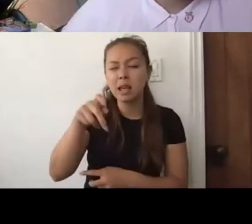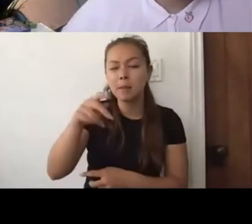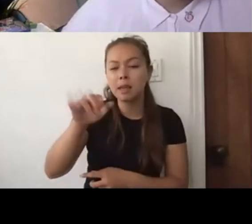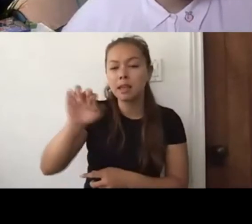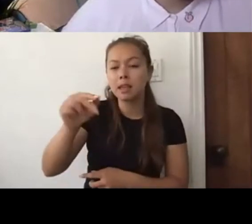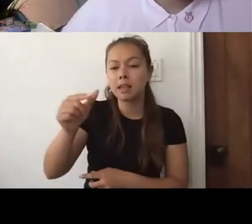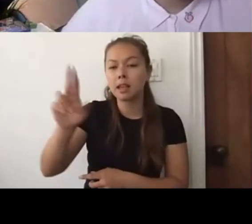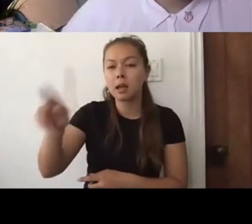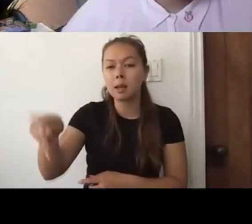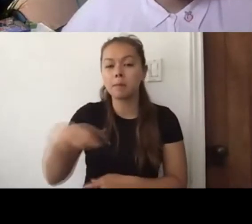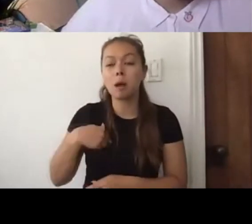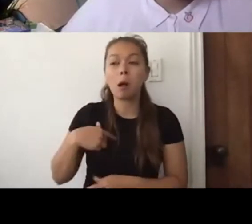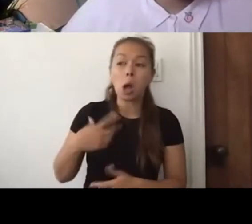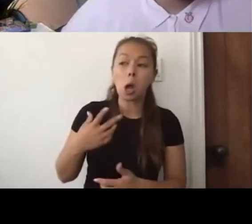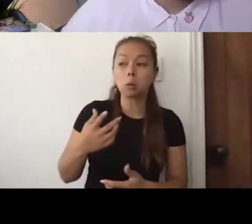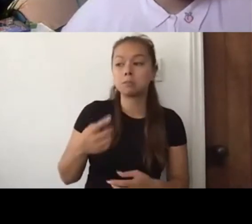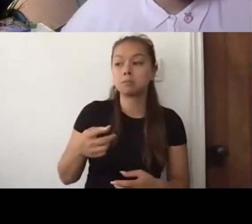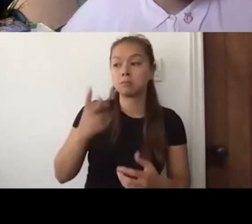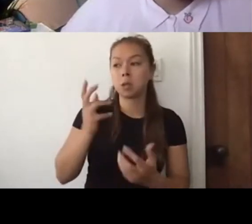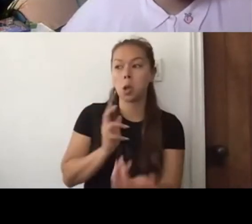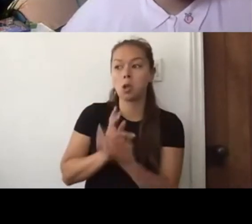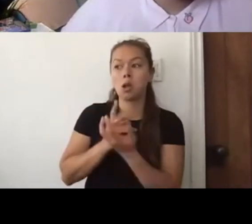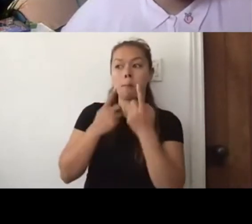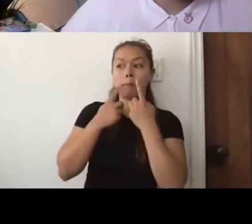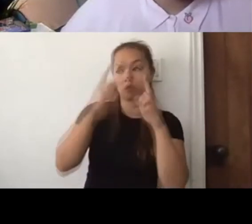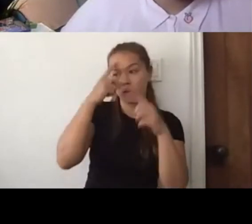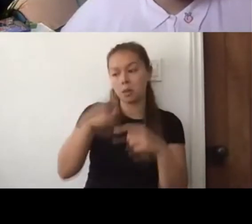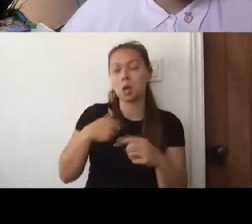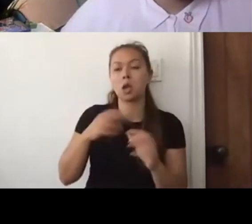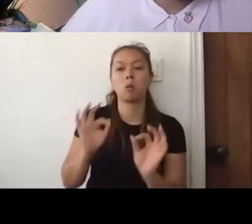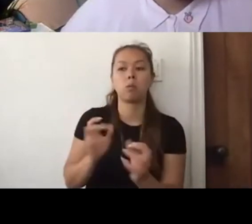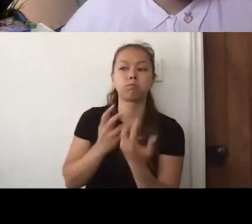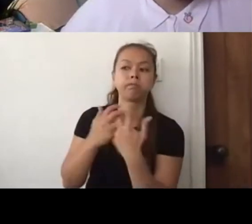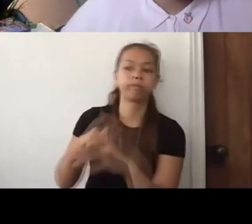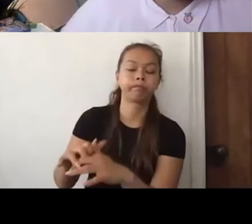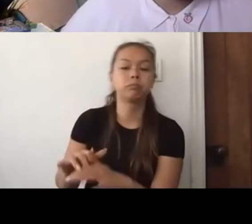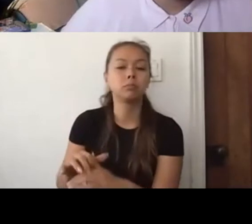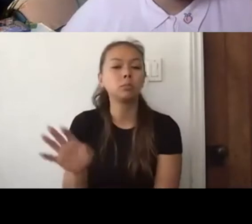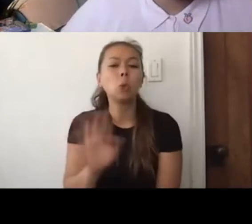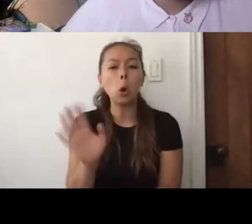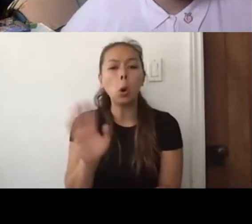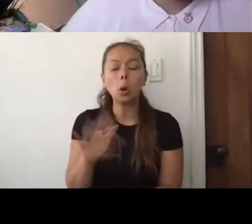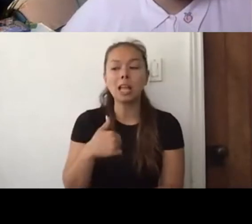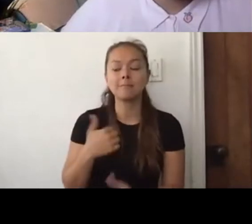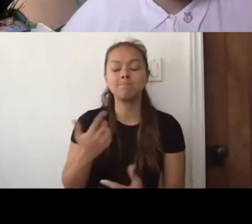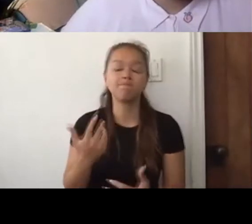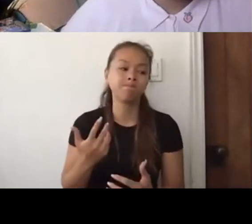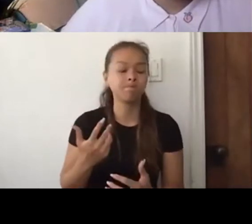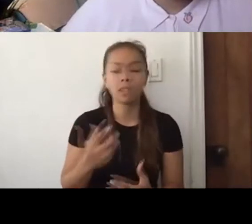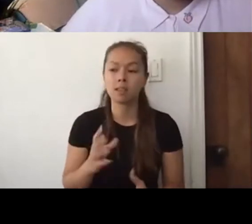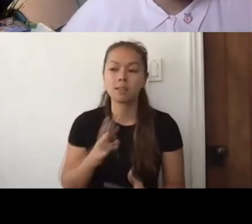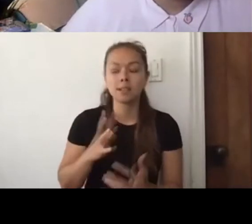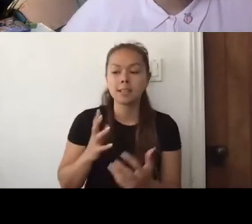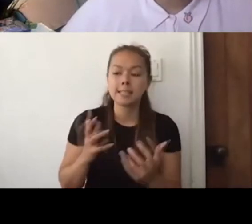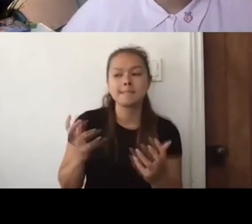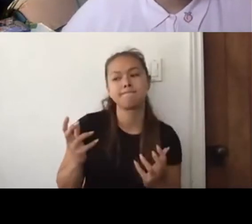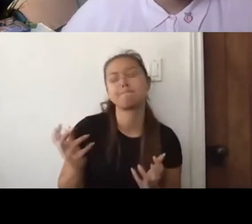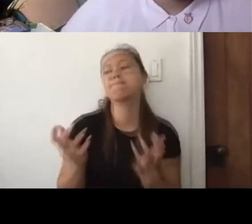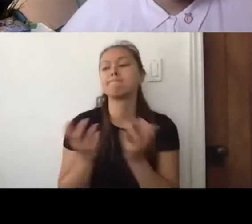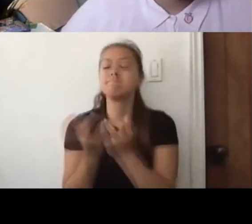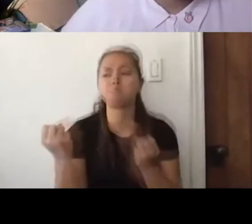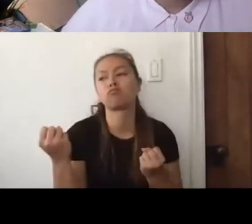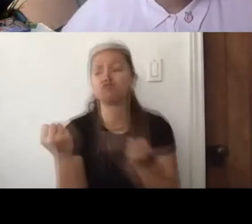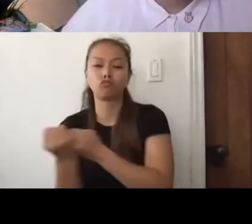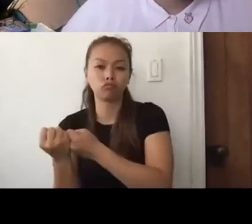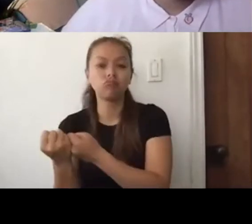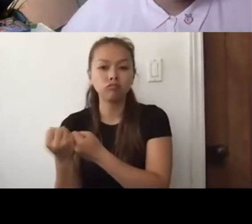needed and not in your own way, but in the way that the people that need your support, need your solidarity, being there